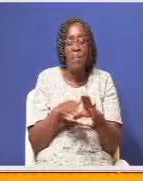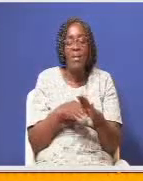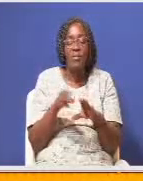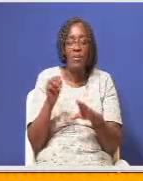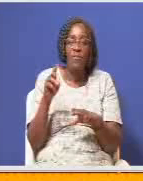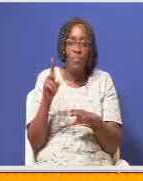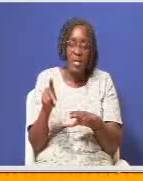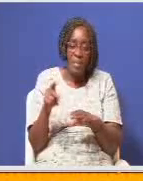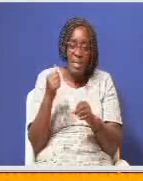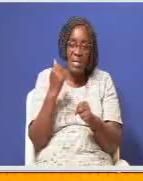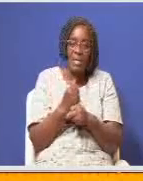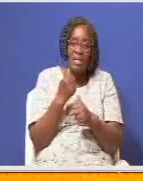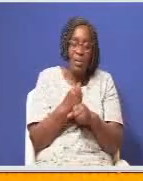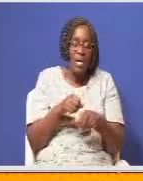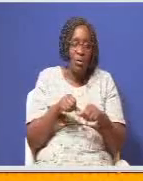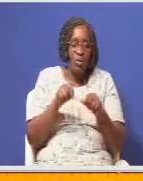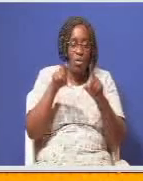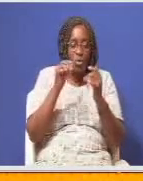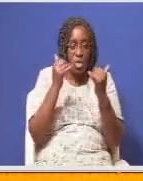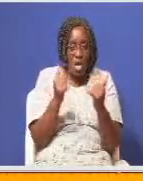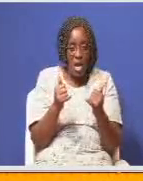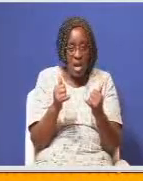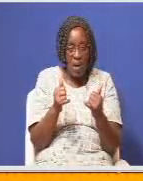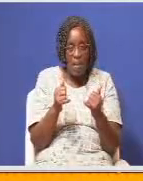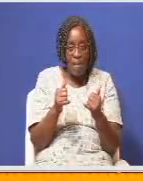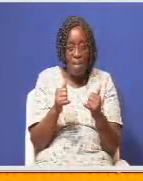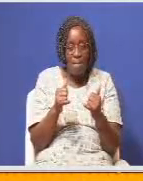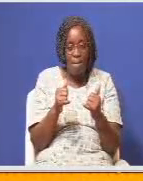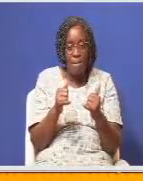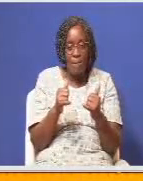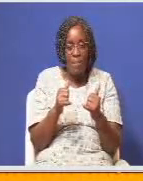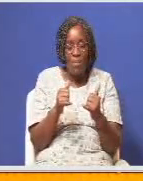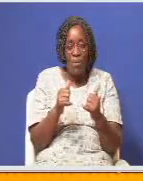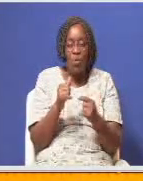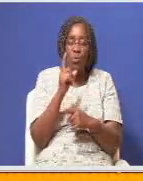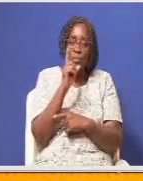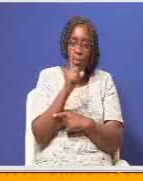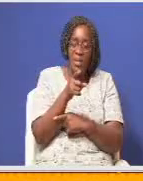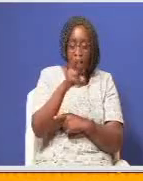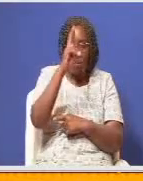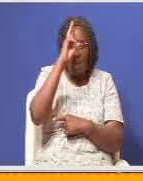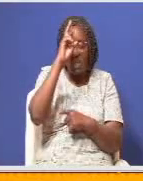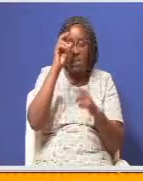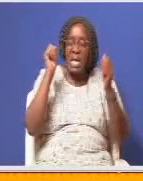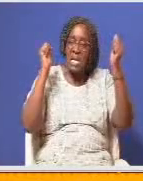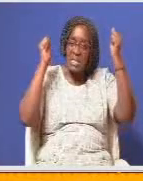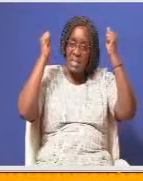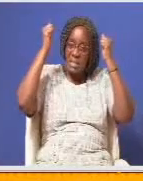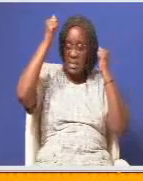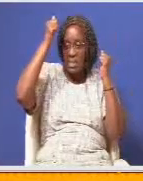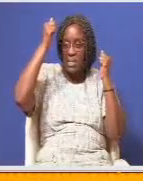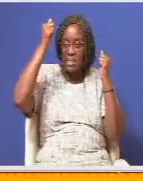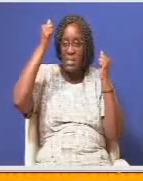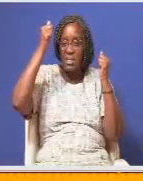yeje endelete o kiregi kine na kiono kwedhura gitamuri katika kitengo kya polisi ninya kitengo kya jeshi kitromba kwedhura